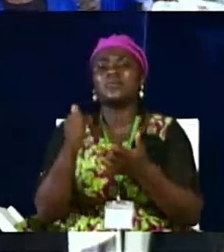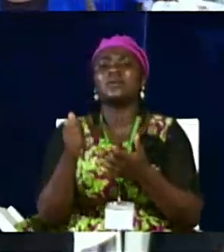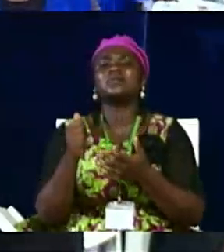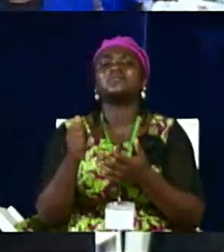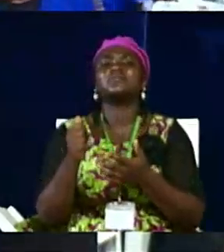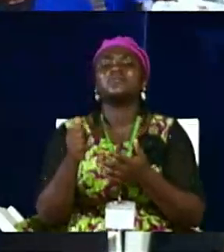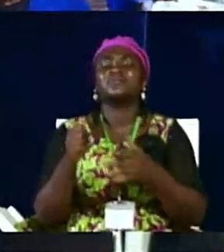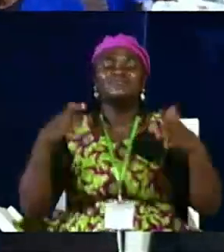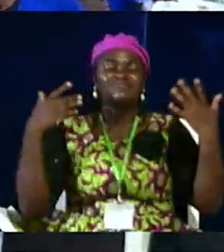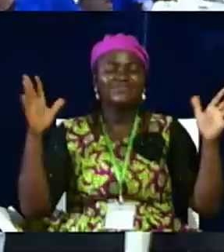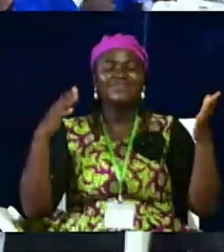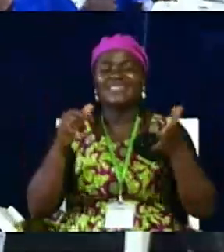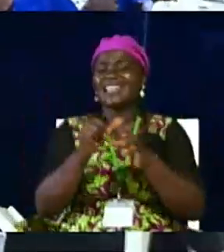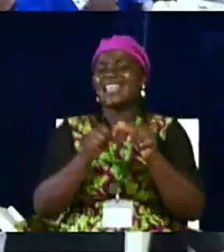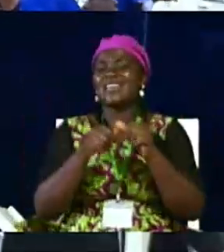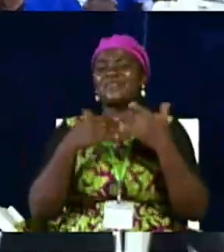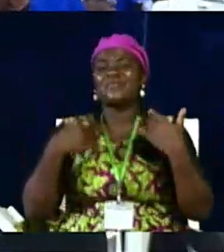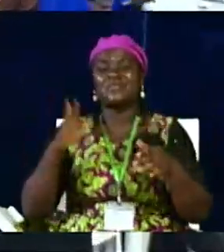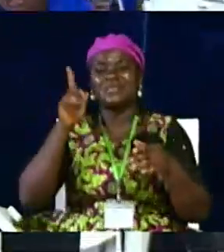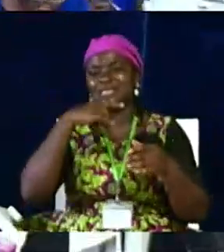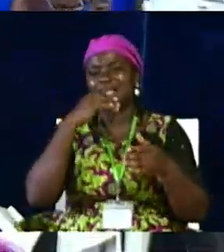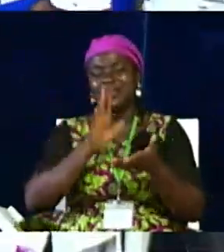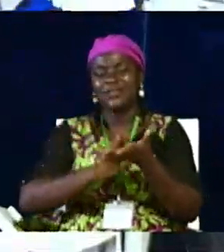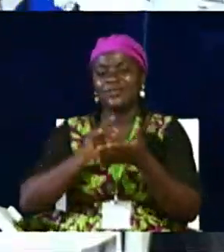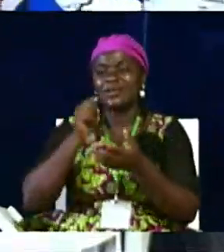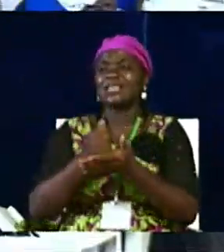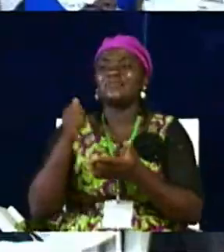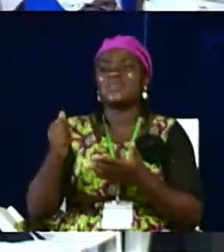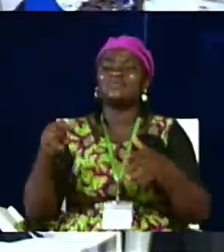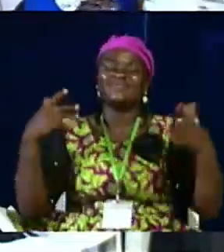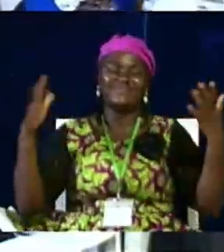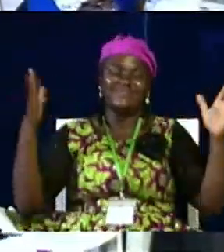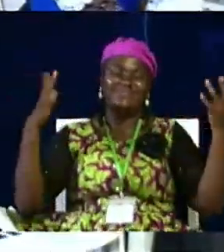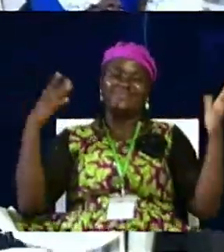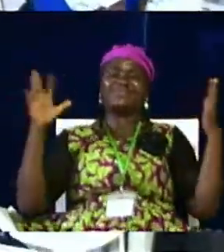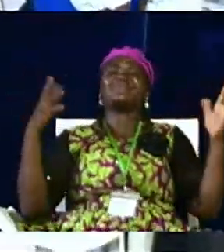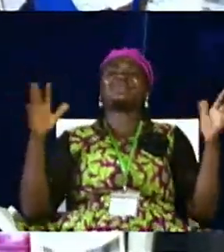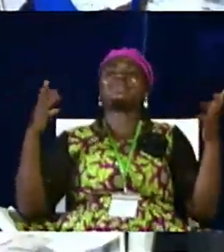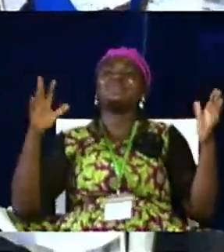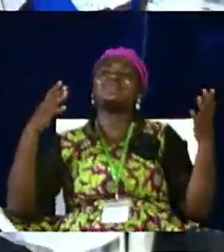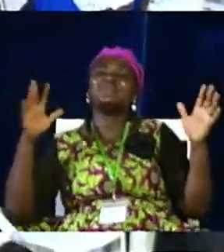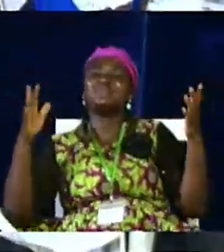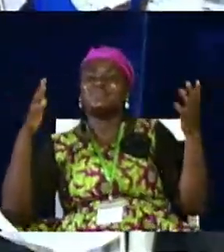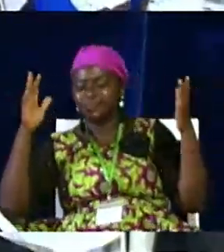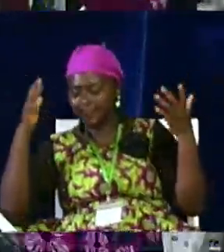And everybody will say a glorious amen. Put your trust together for the Lord Jesus.